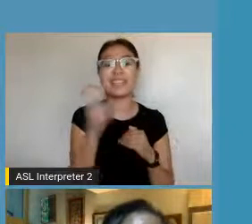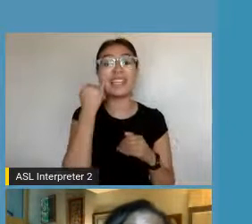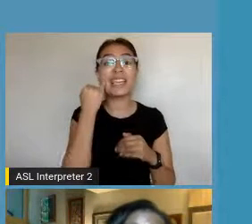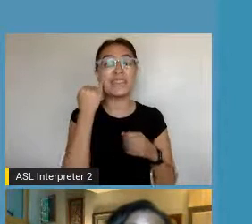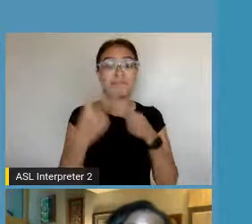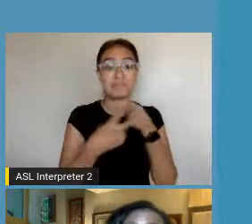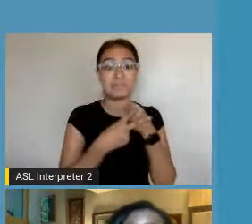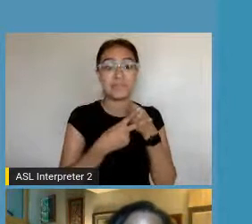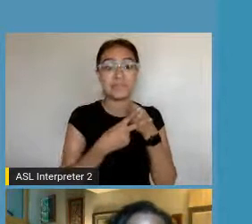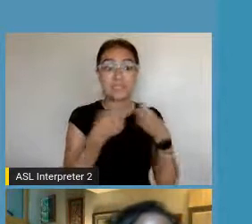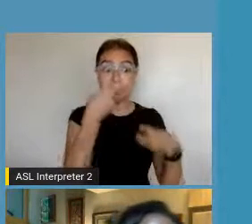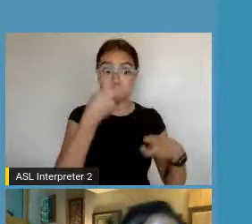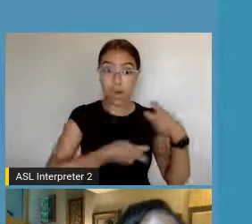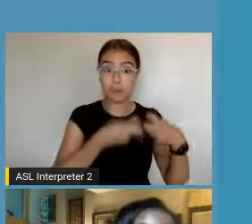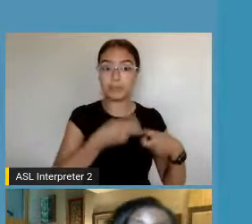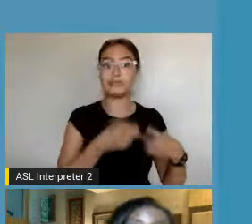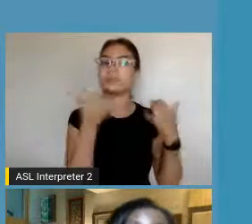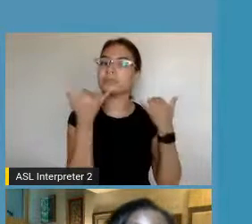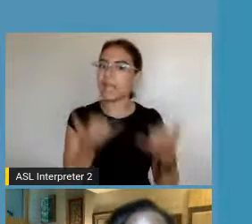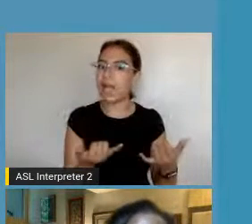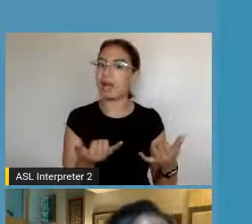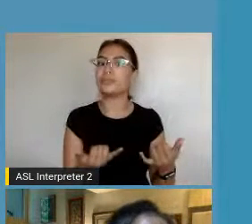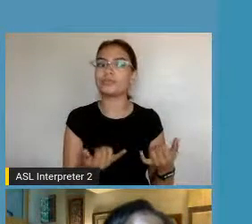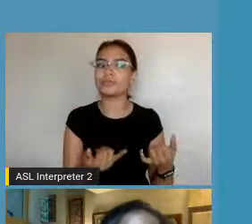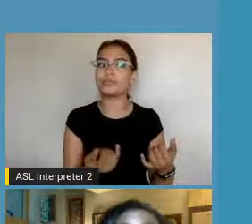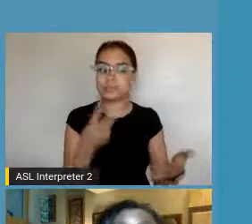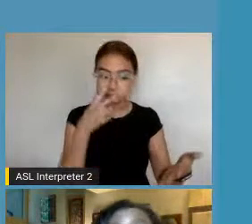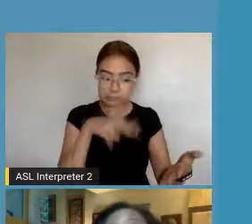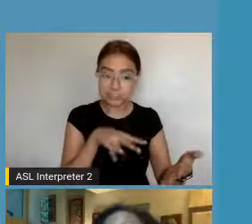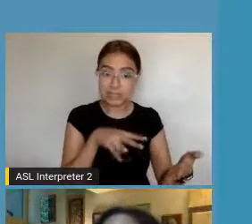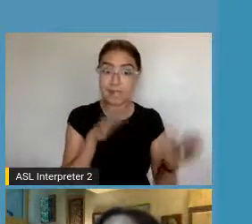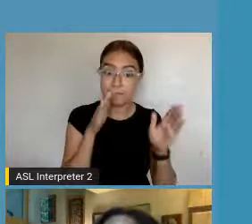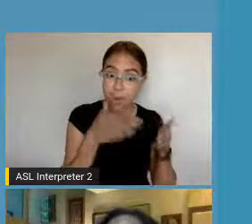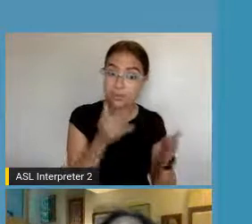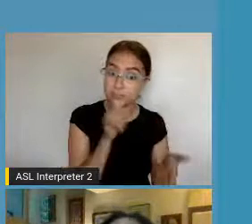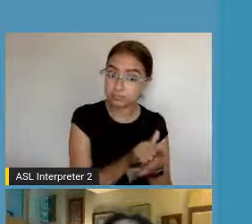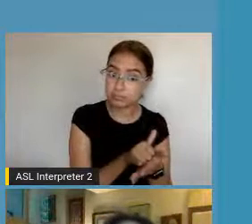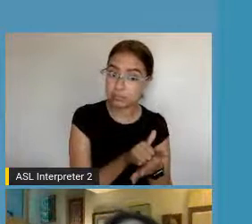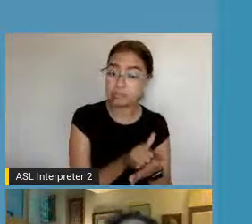have now addressed that because you have conserved these items and they have now